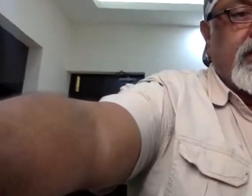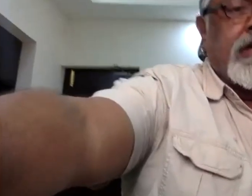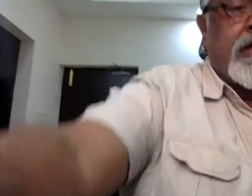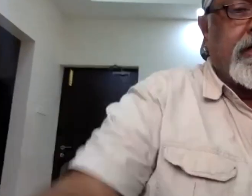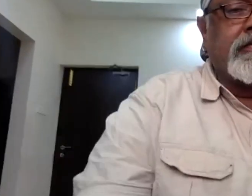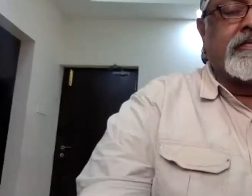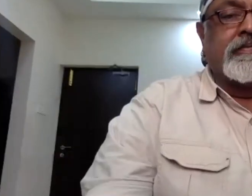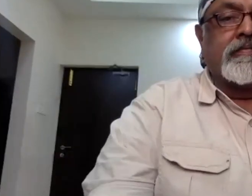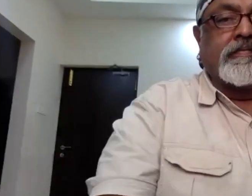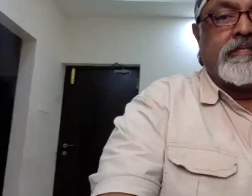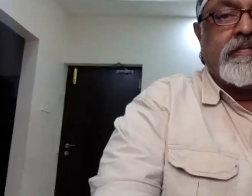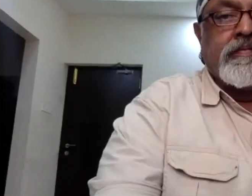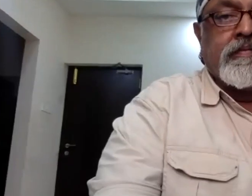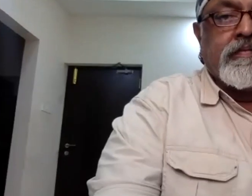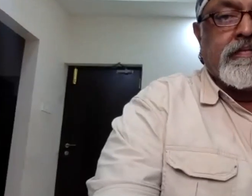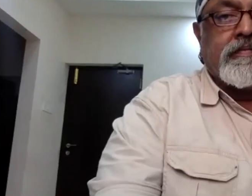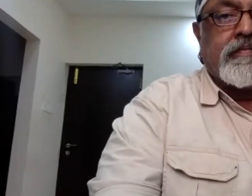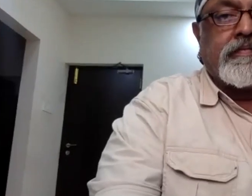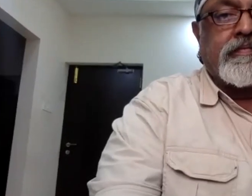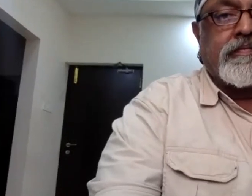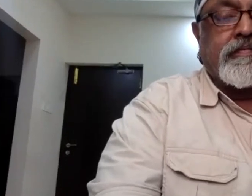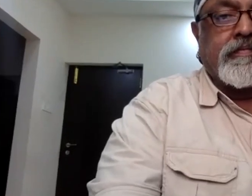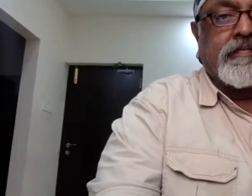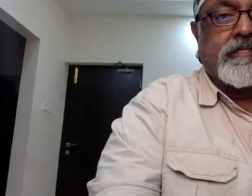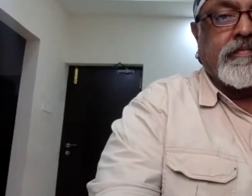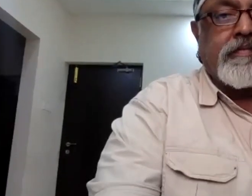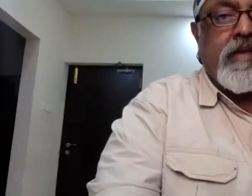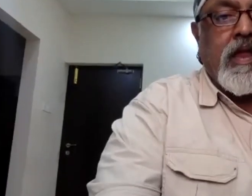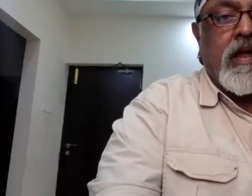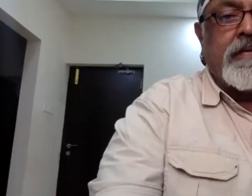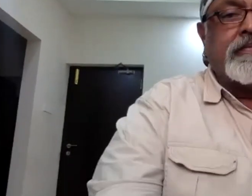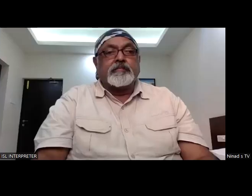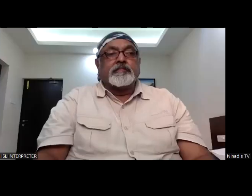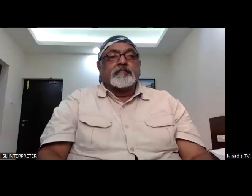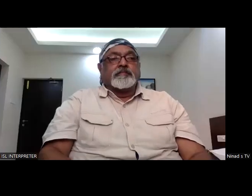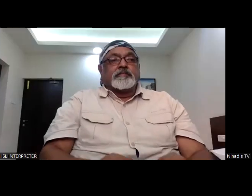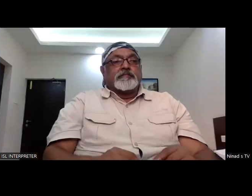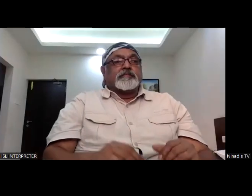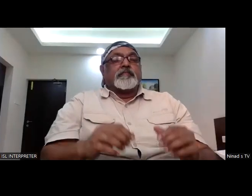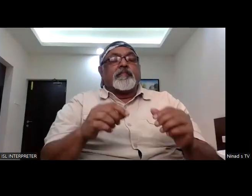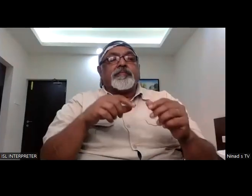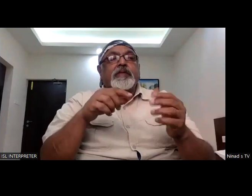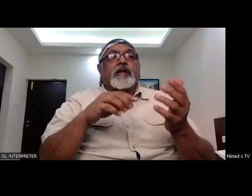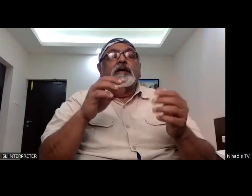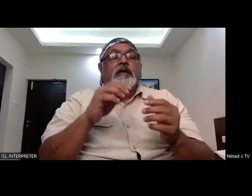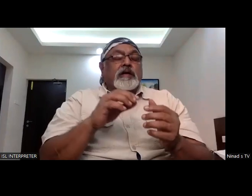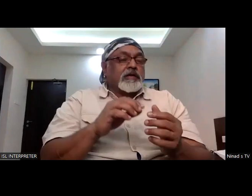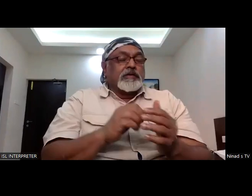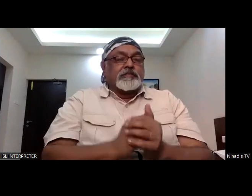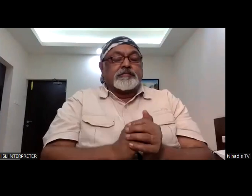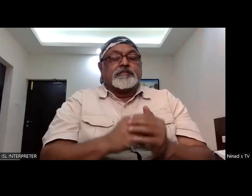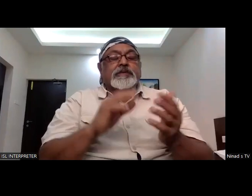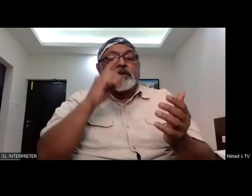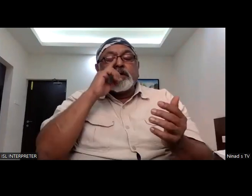and former chairperson of the Center for Disability Studies and Action, School of Social Work at Tata Institute of Social Sciences,